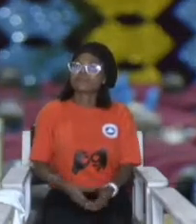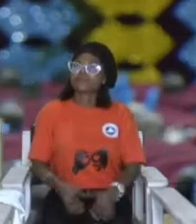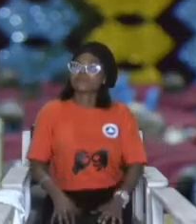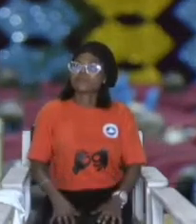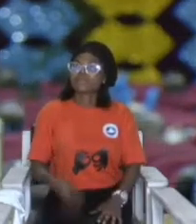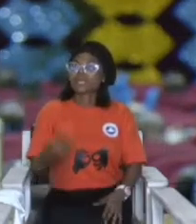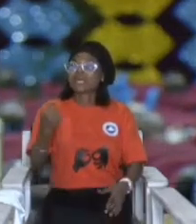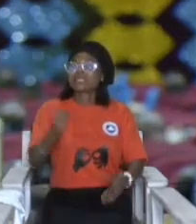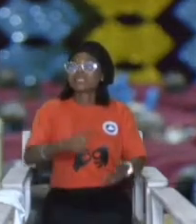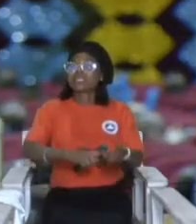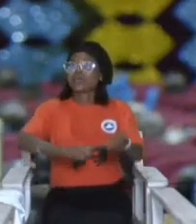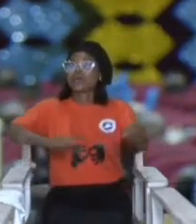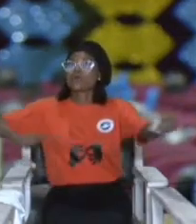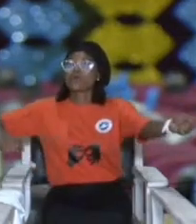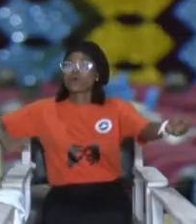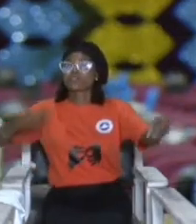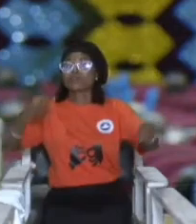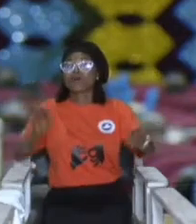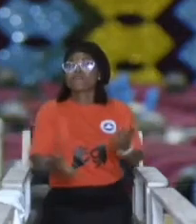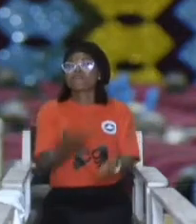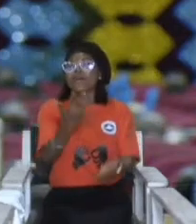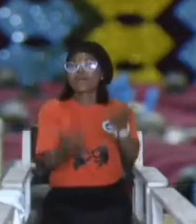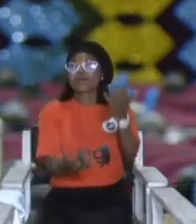The rod of fire.